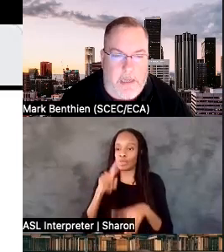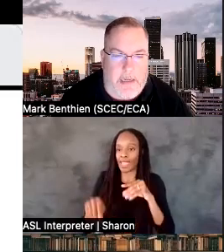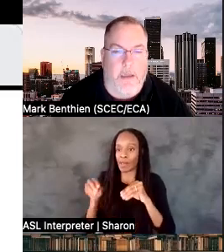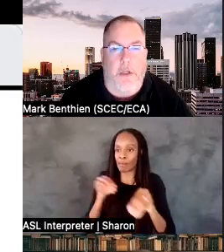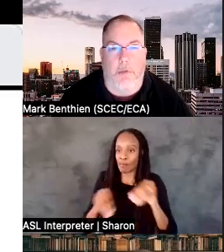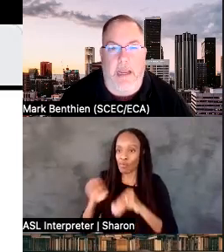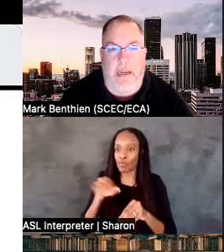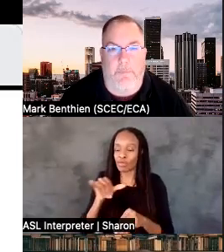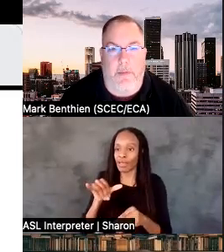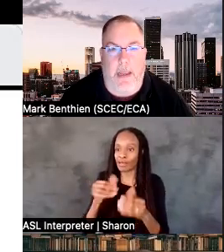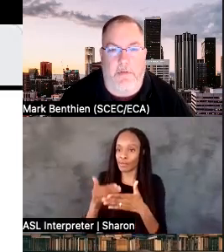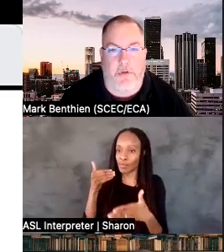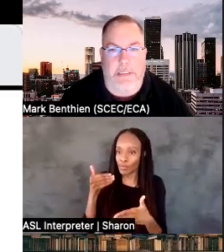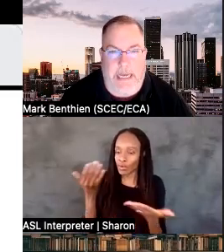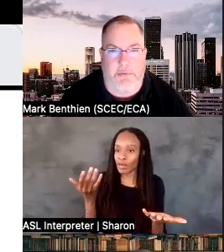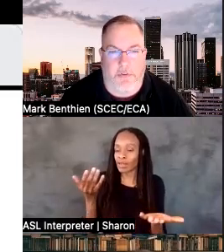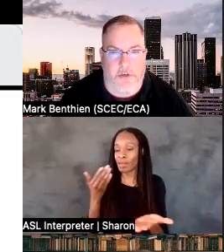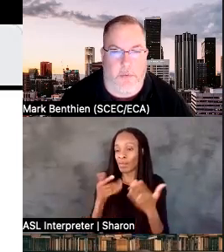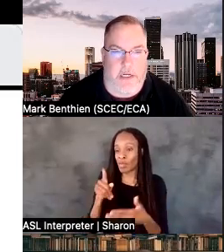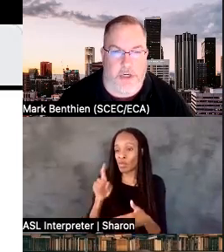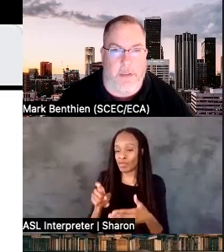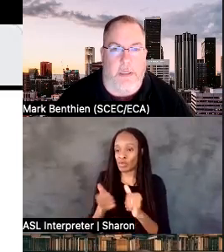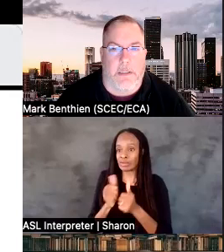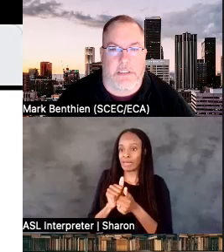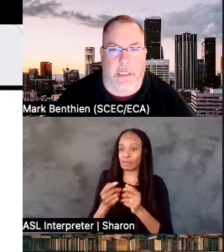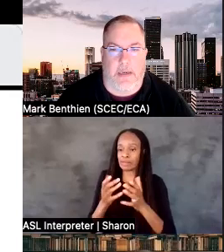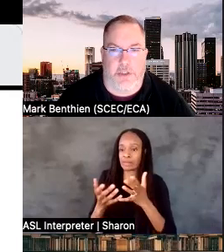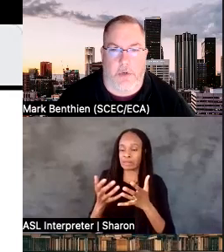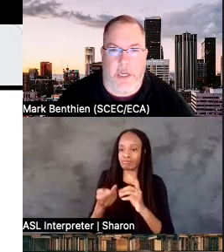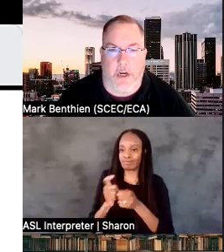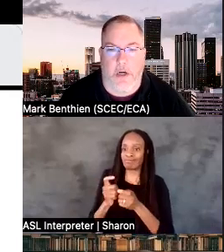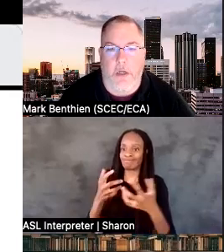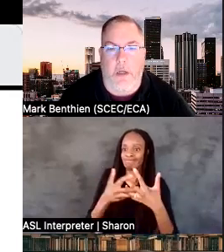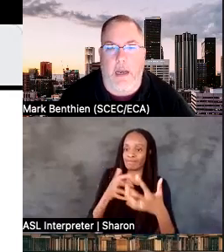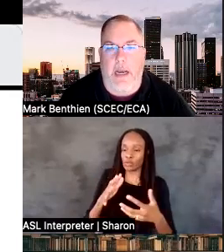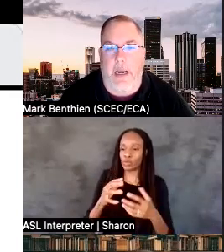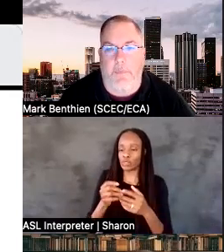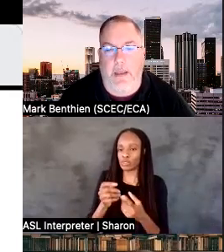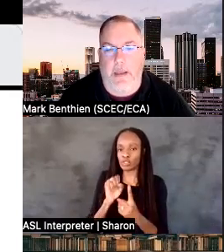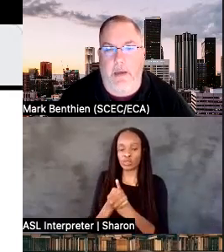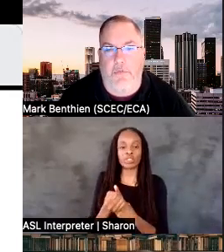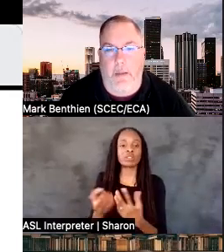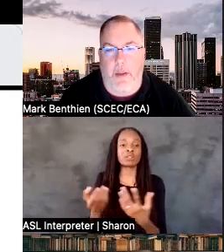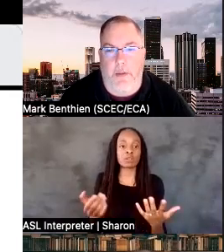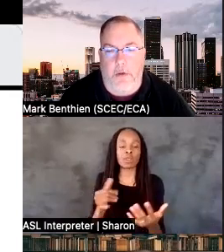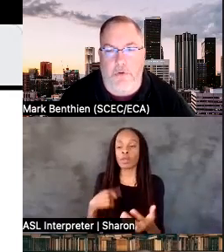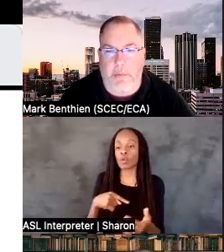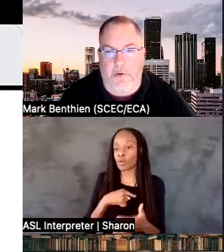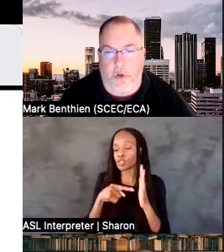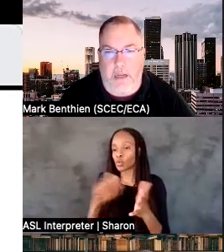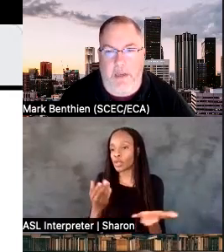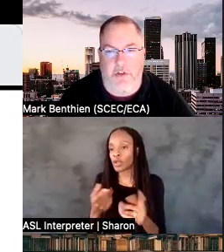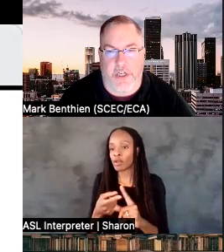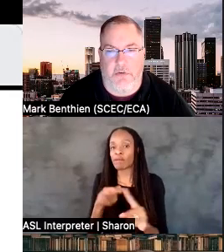with being, you may have to adapt your situation, just like we showed here from the drop,